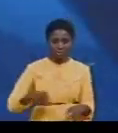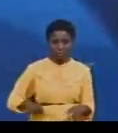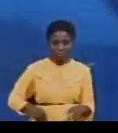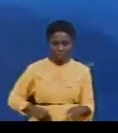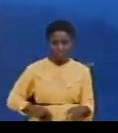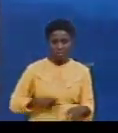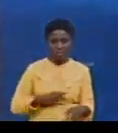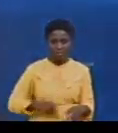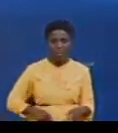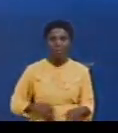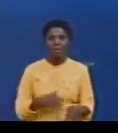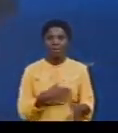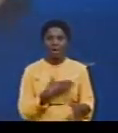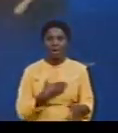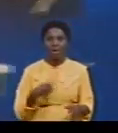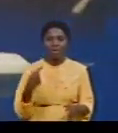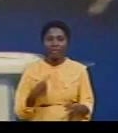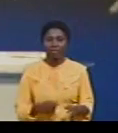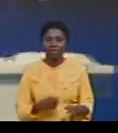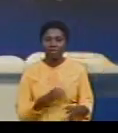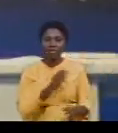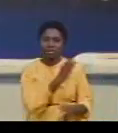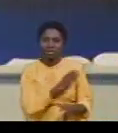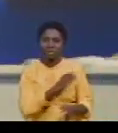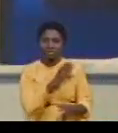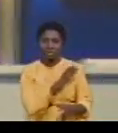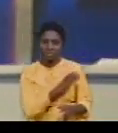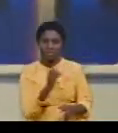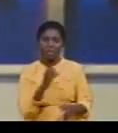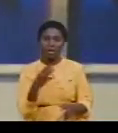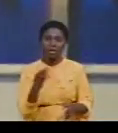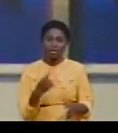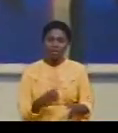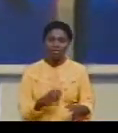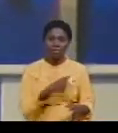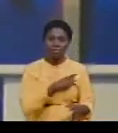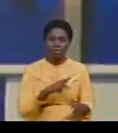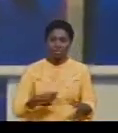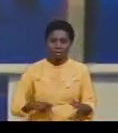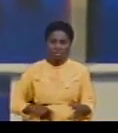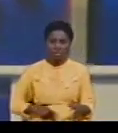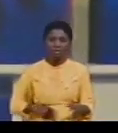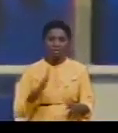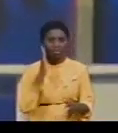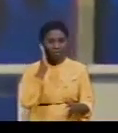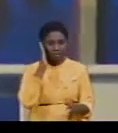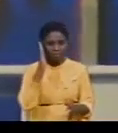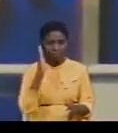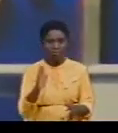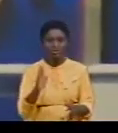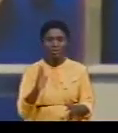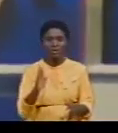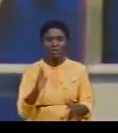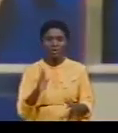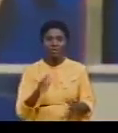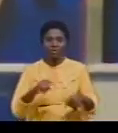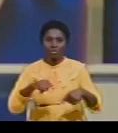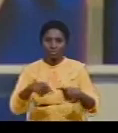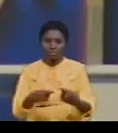the attributes of the king will pass on to the